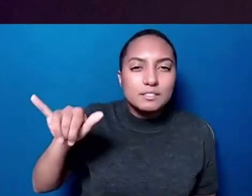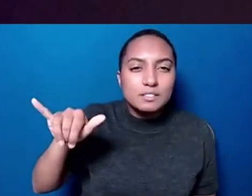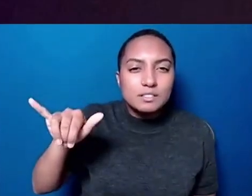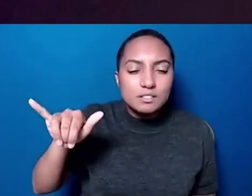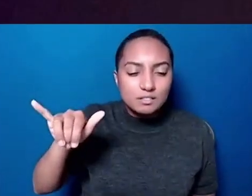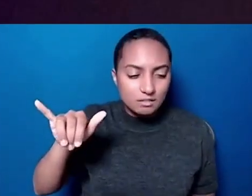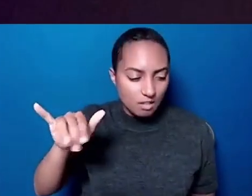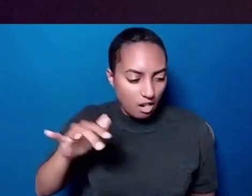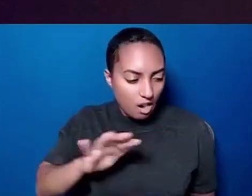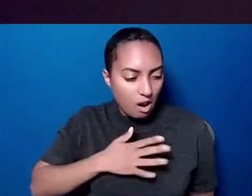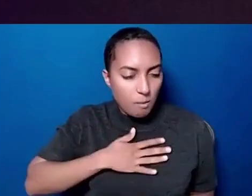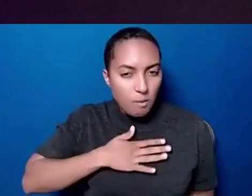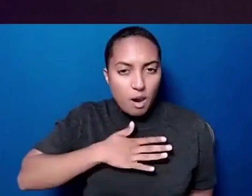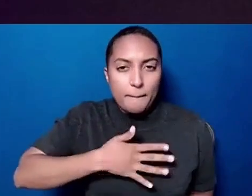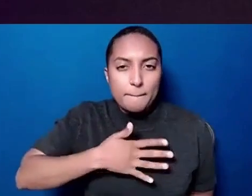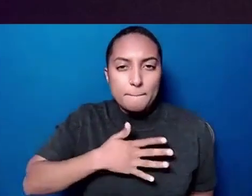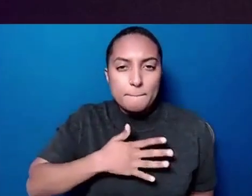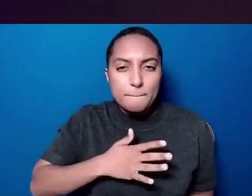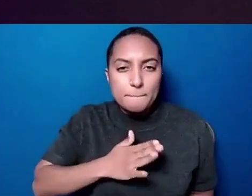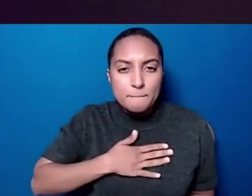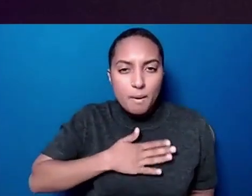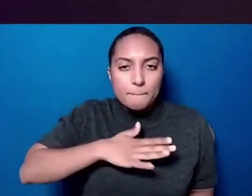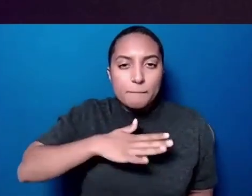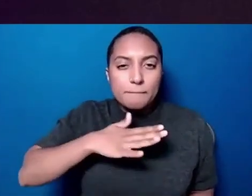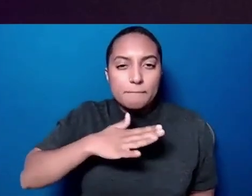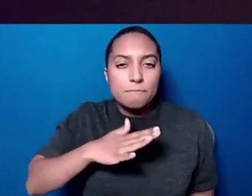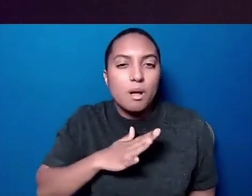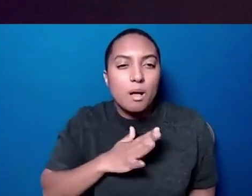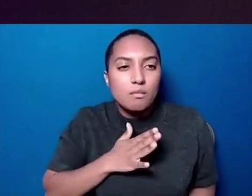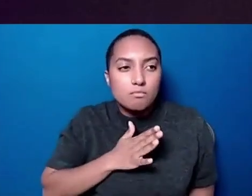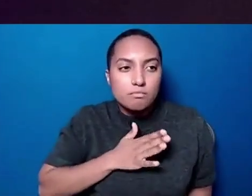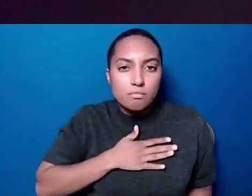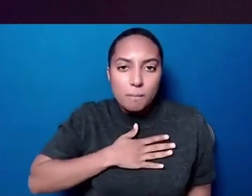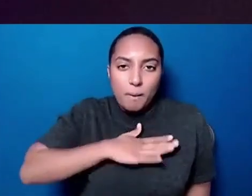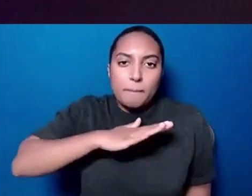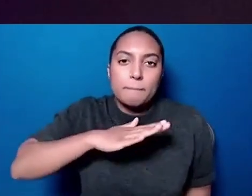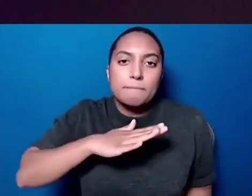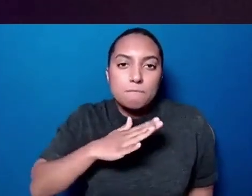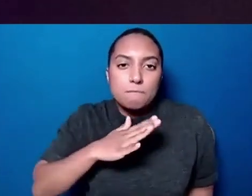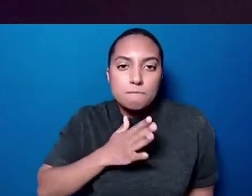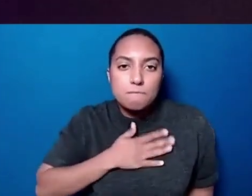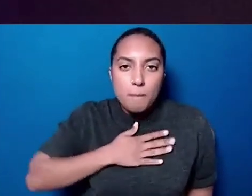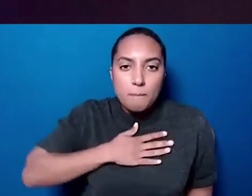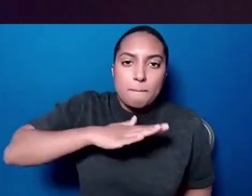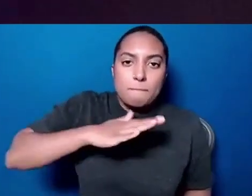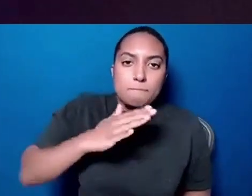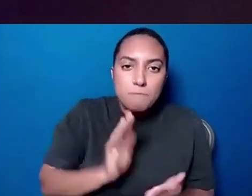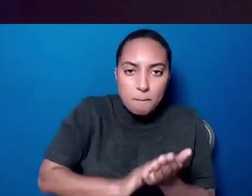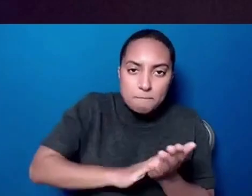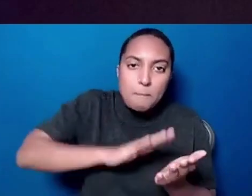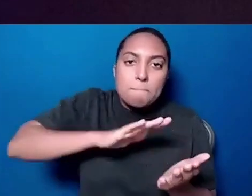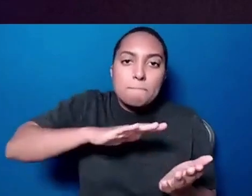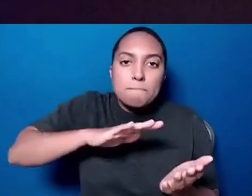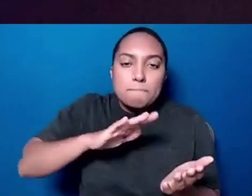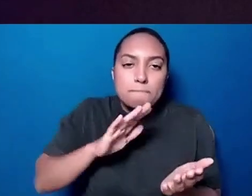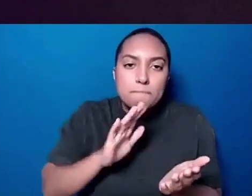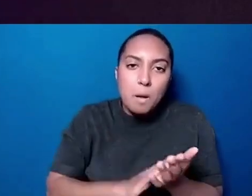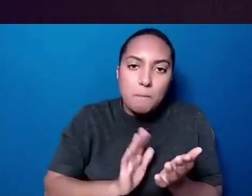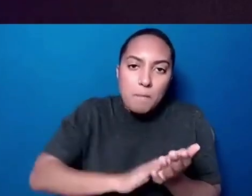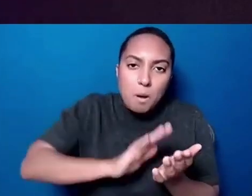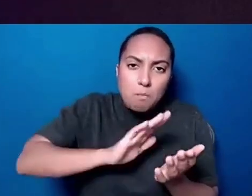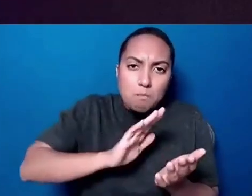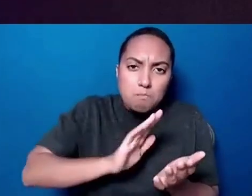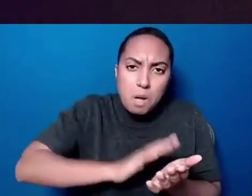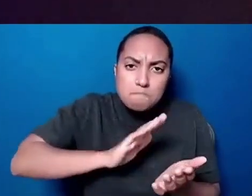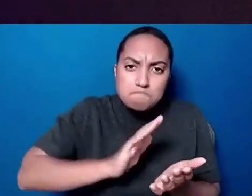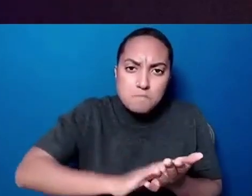What's your heart doing right now? Is it con con con con con con con con con con